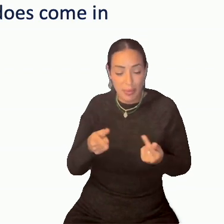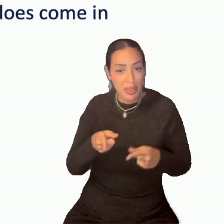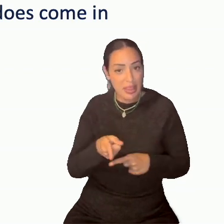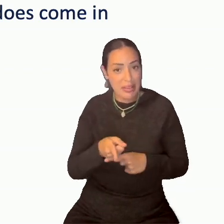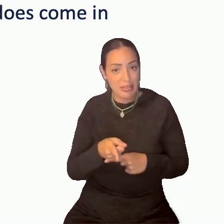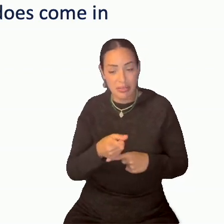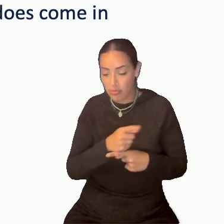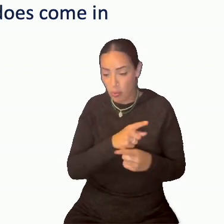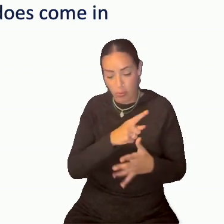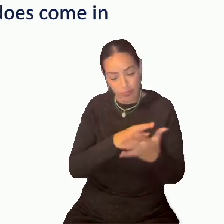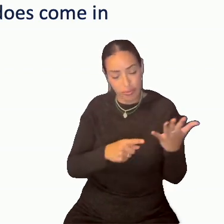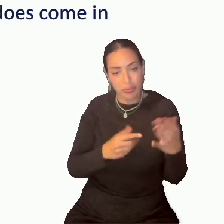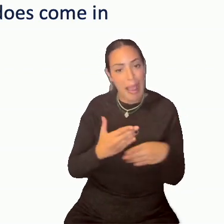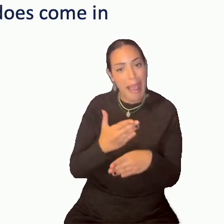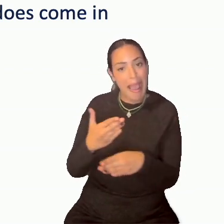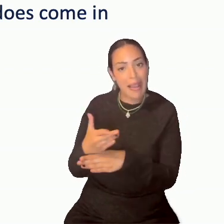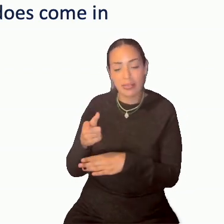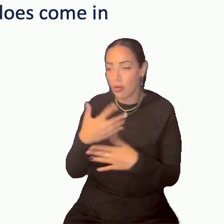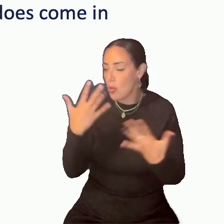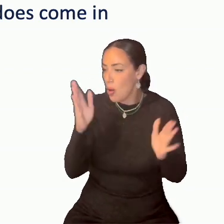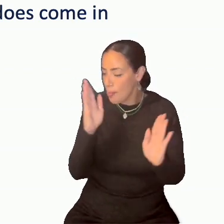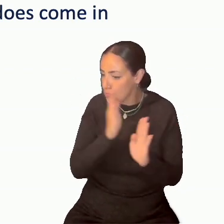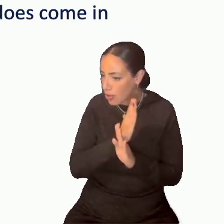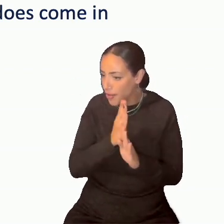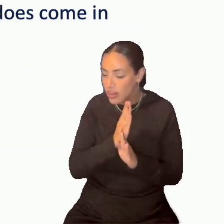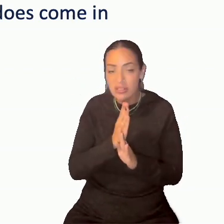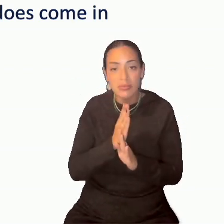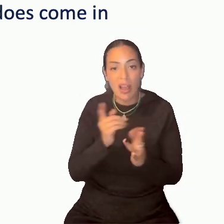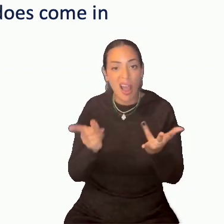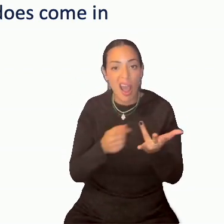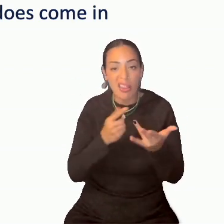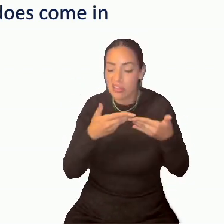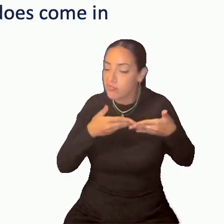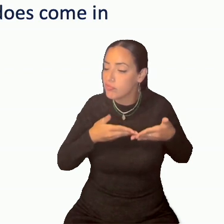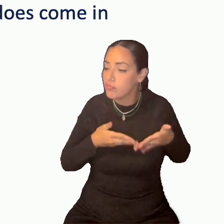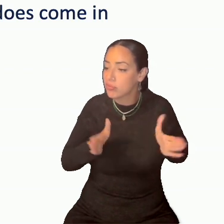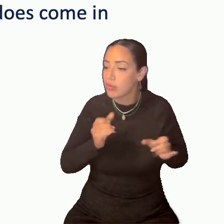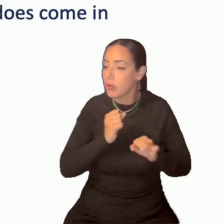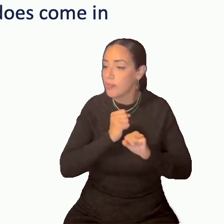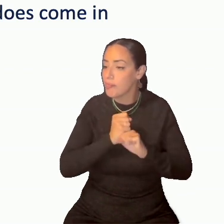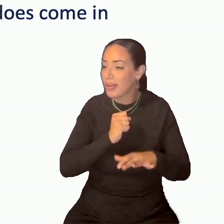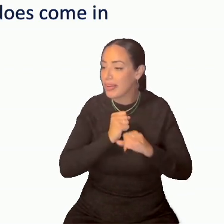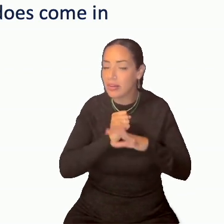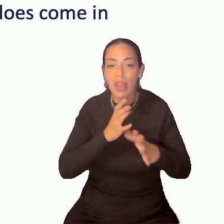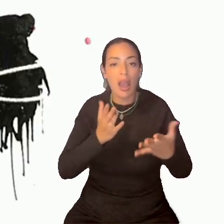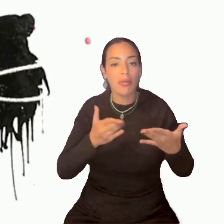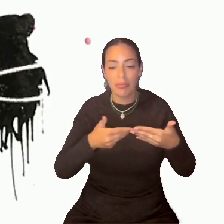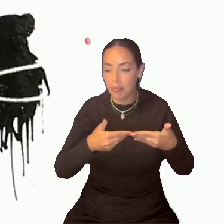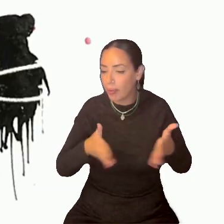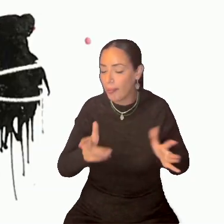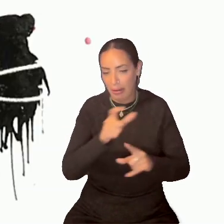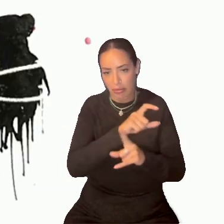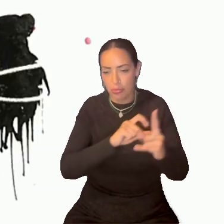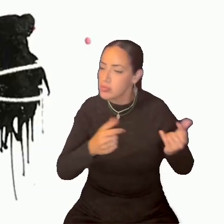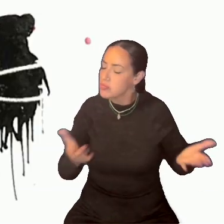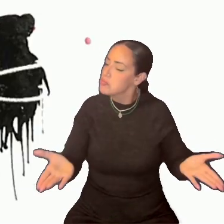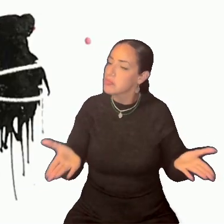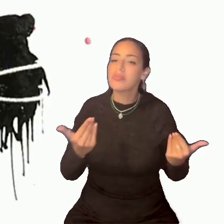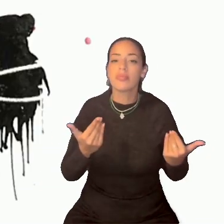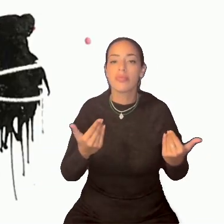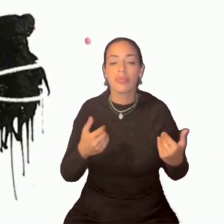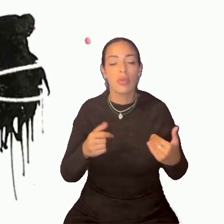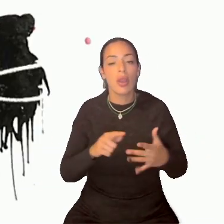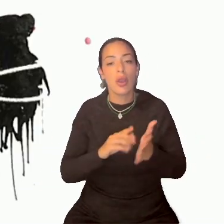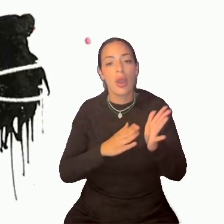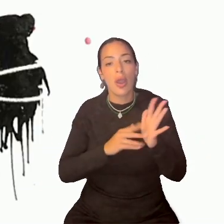private. For others, sharing them with their communities, politicians, and the media is also part of the process. In her